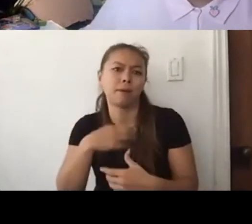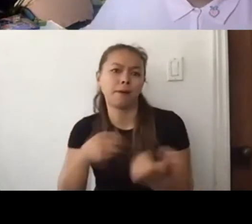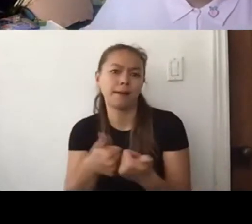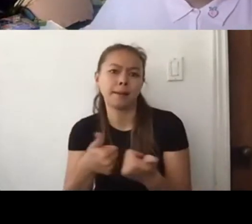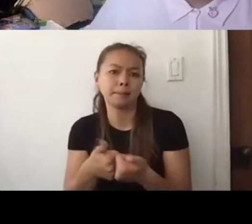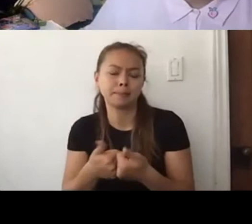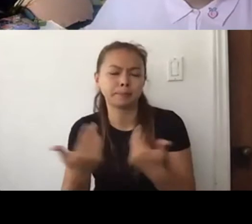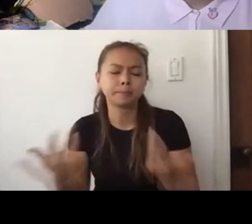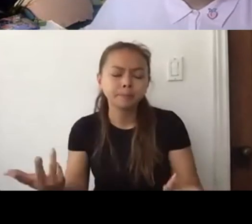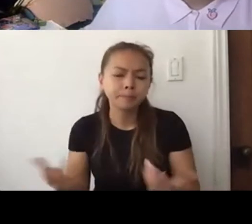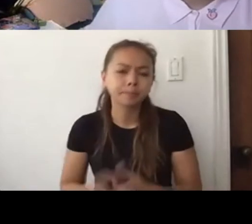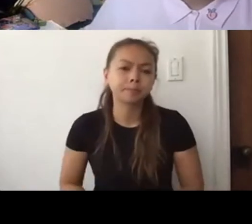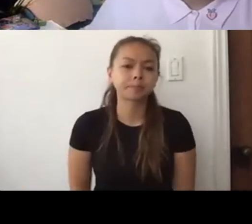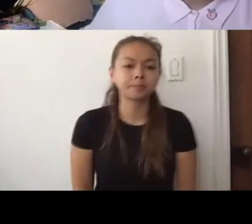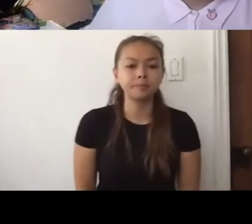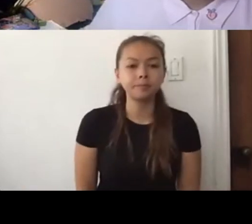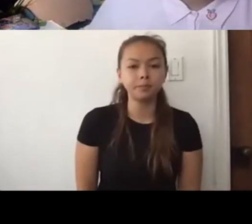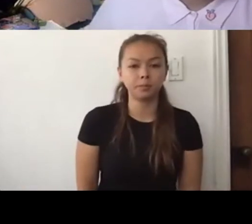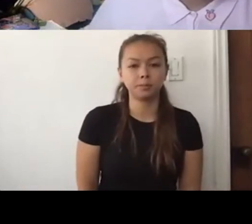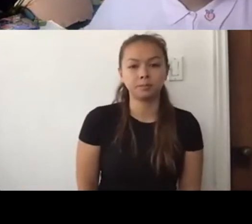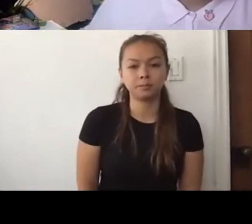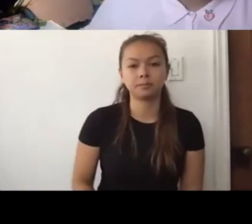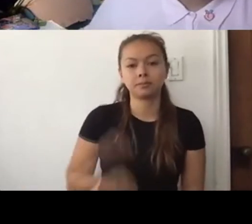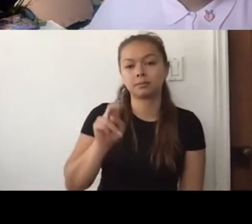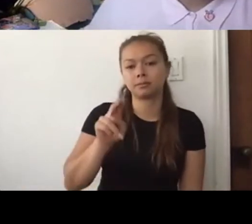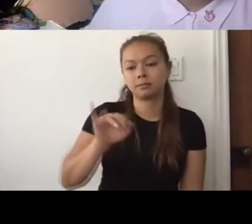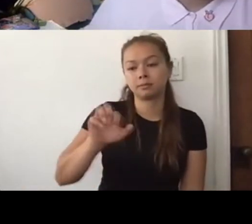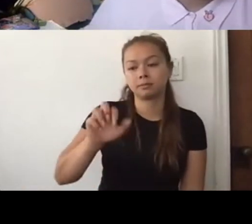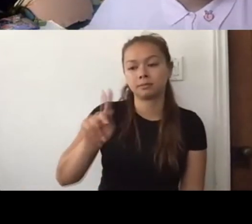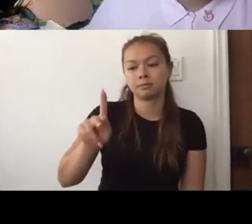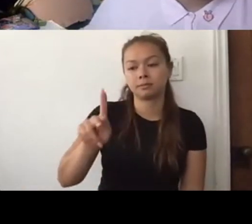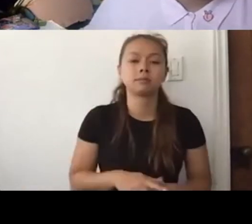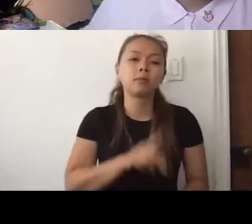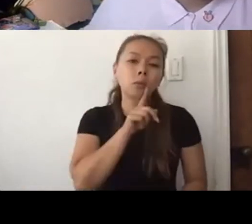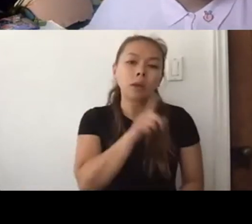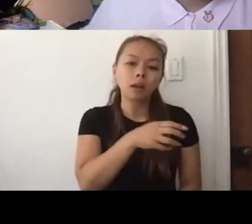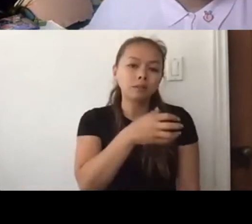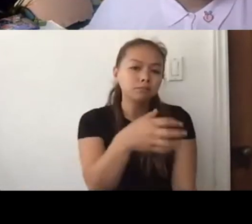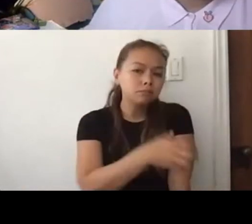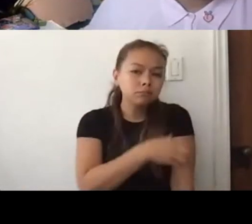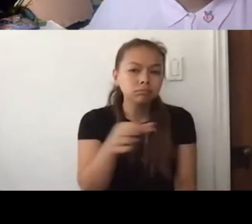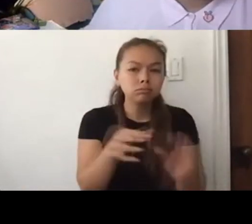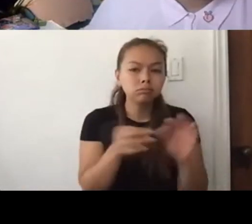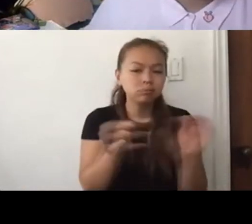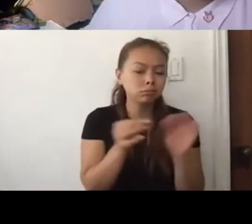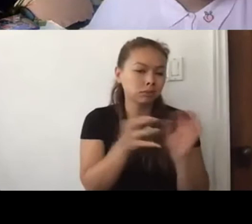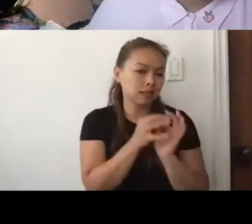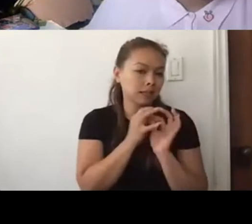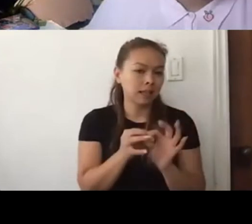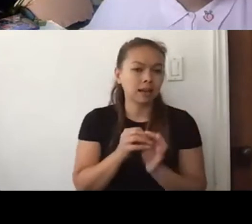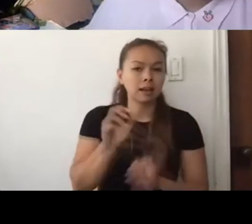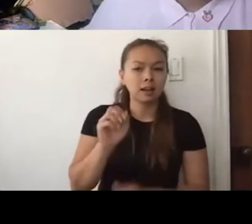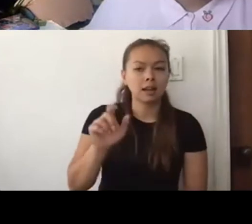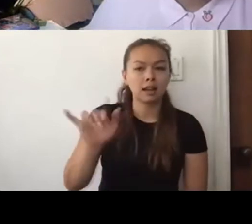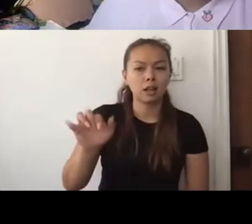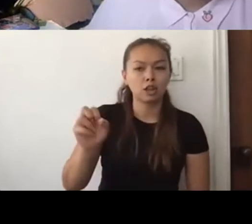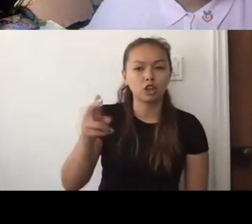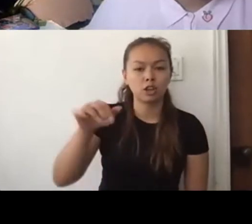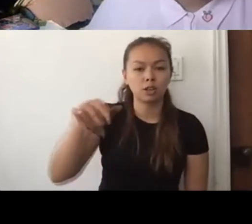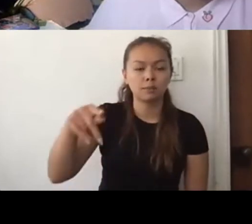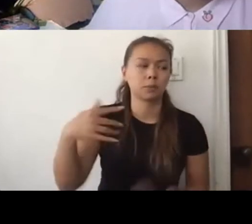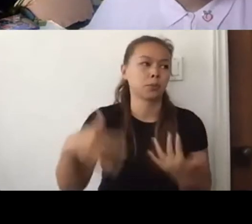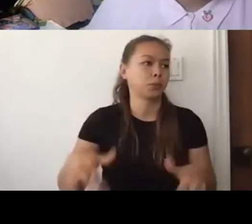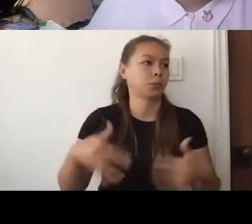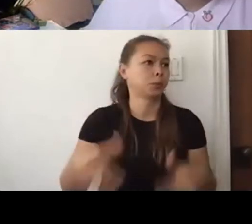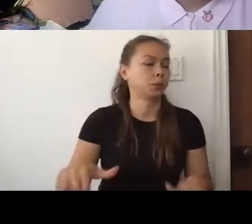Jaye, such a powerful message on allyship. And I love that call up for people to step up their game in this matter, right?